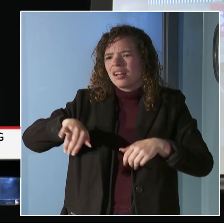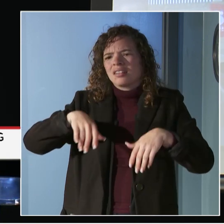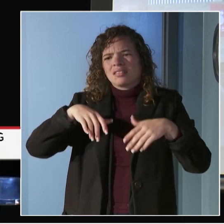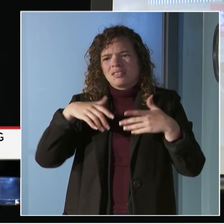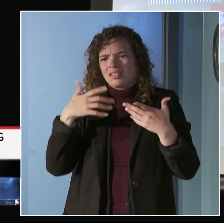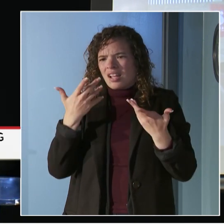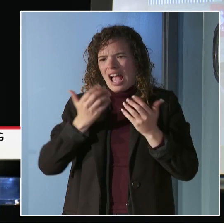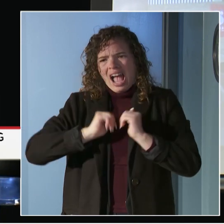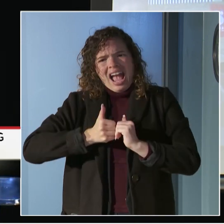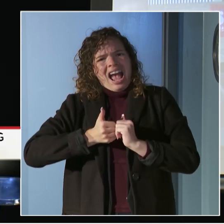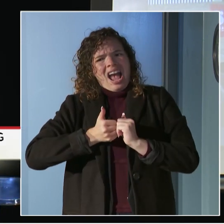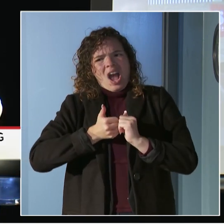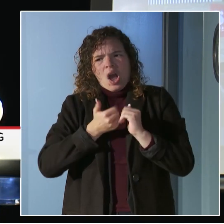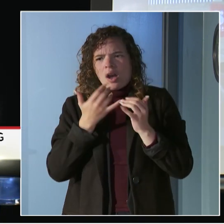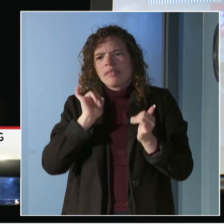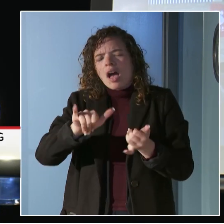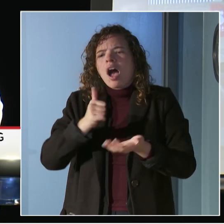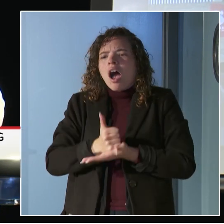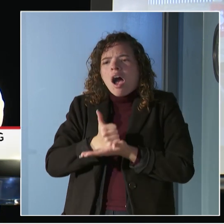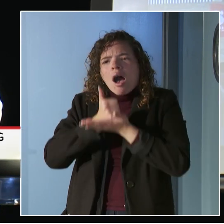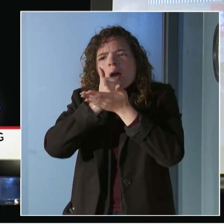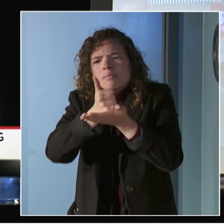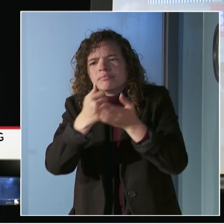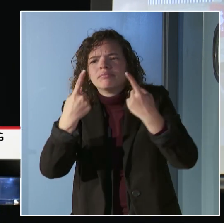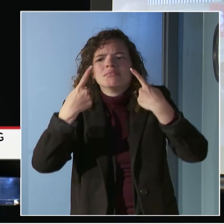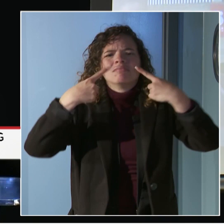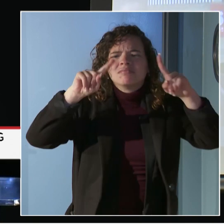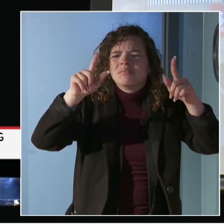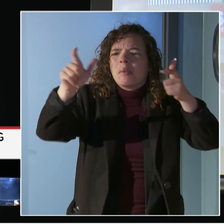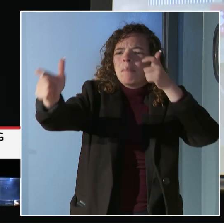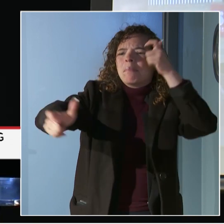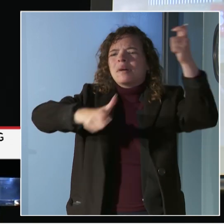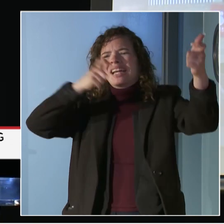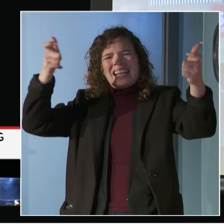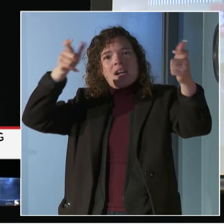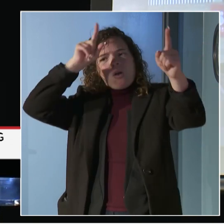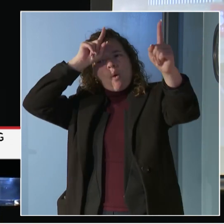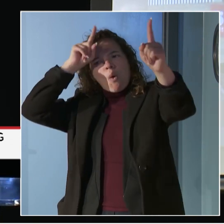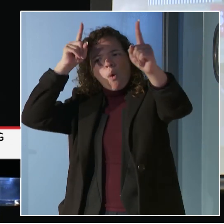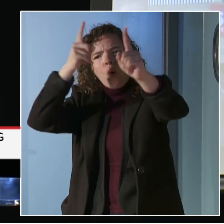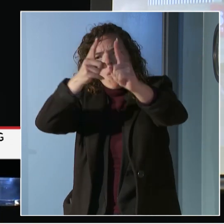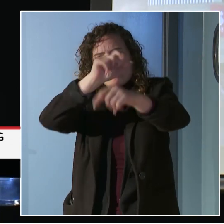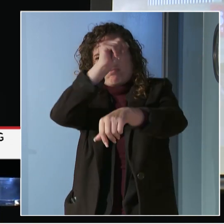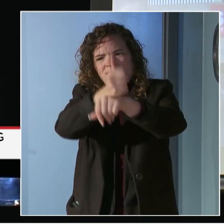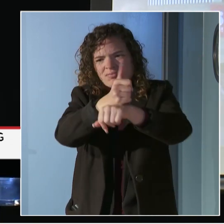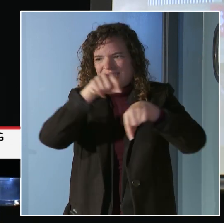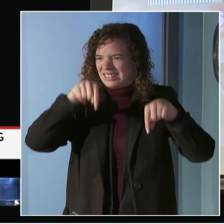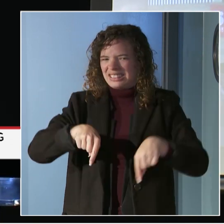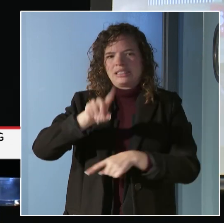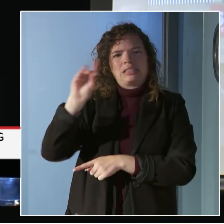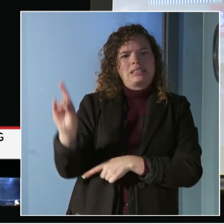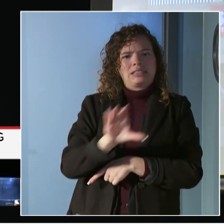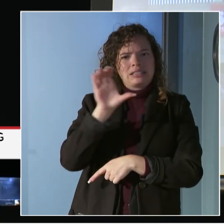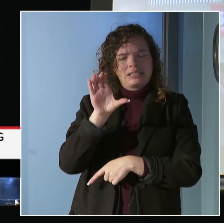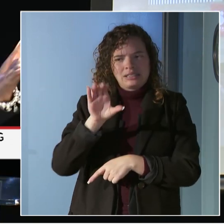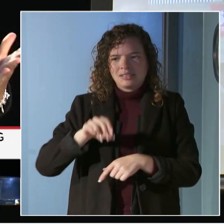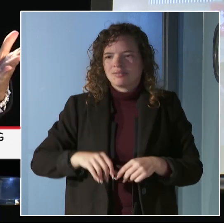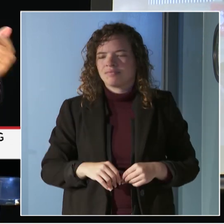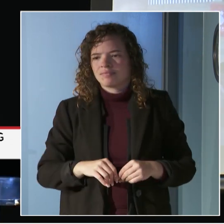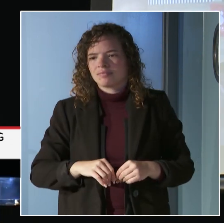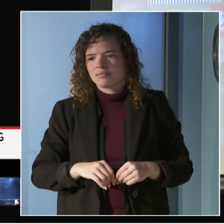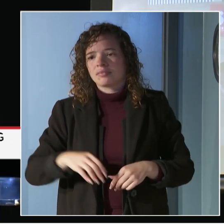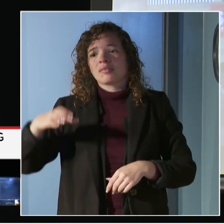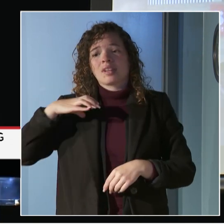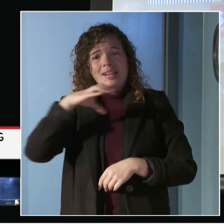us achieve the big goals that we have set as a city. I'm happy to be here with your council member, Brianna